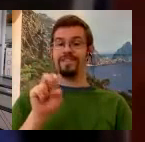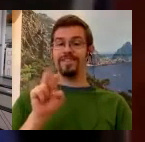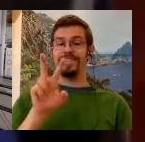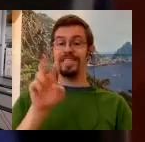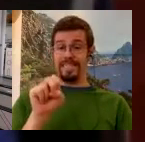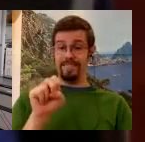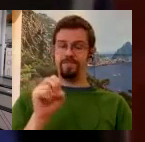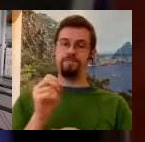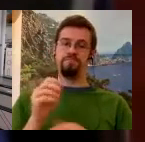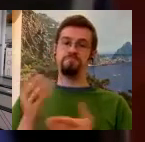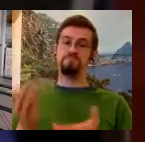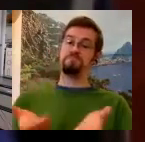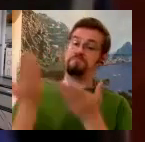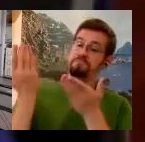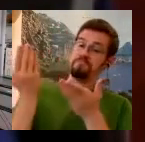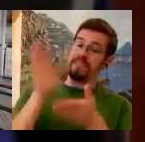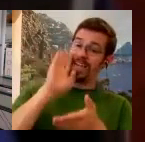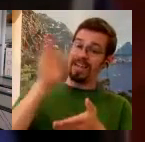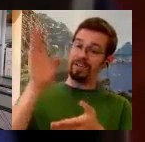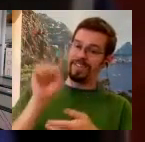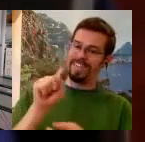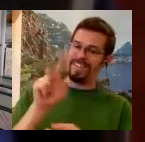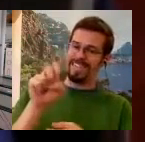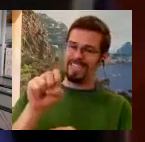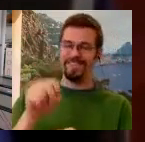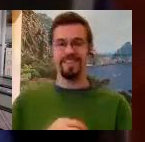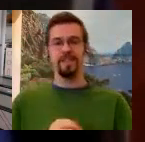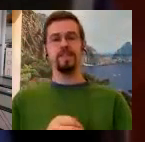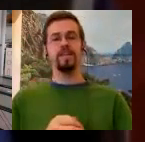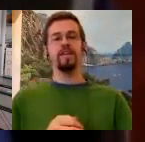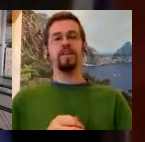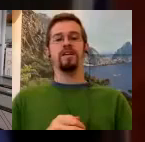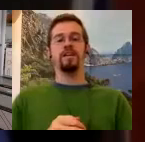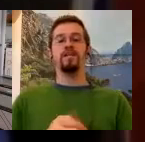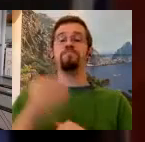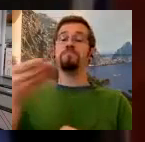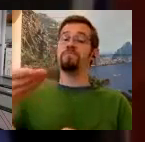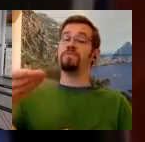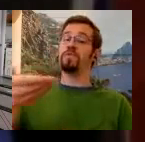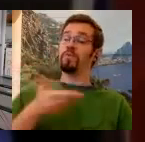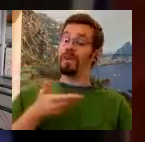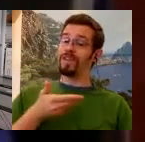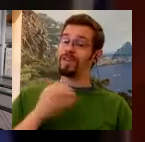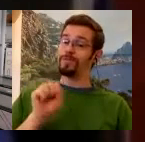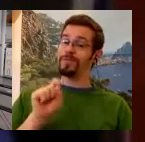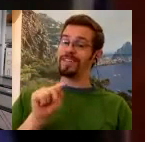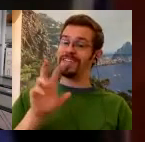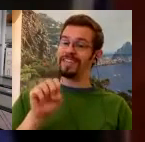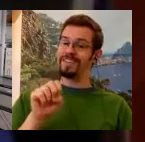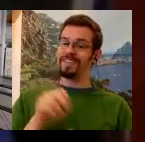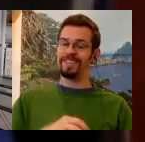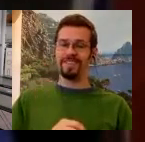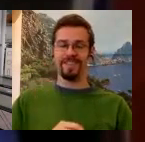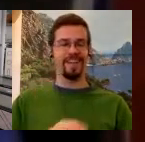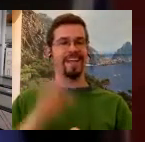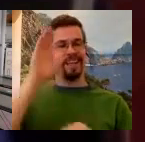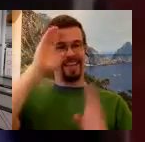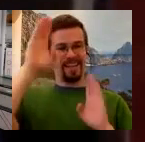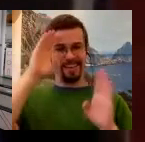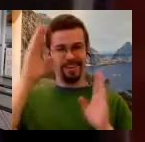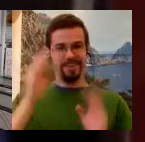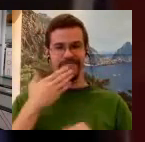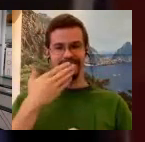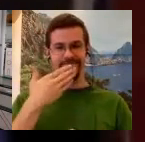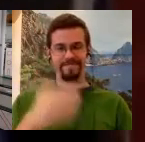Steve. And welcome, Steve. How are you? I'm doing well, thank you.